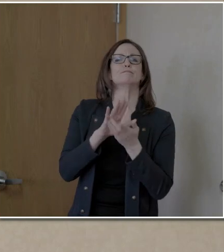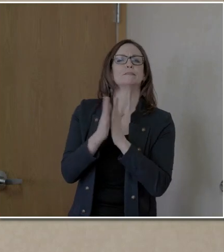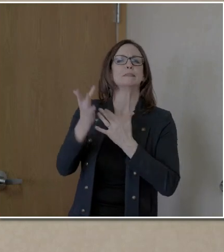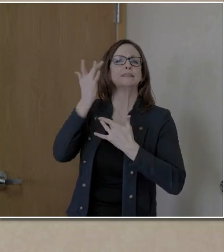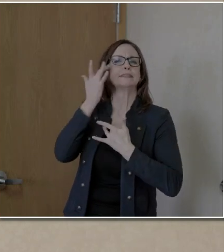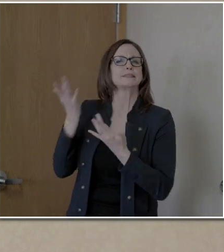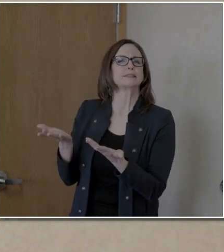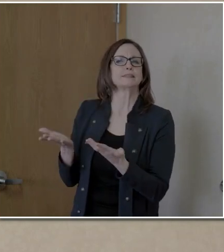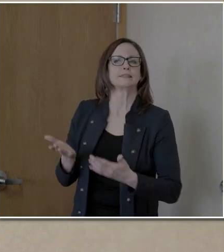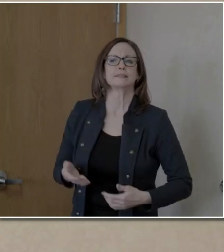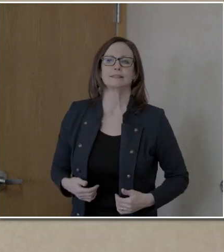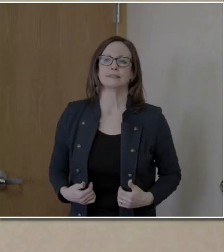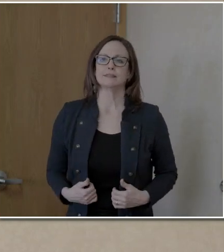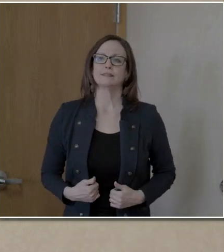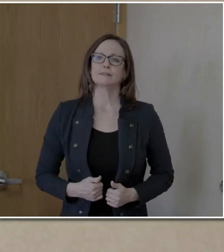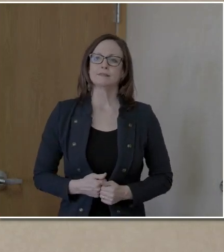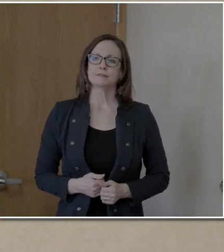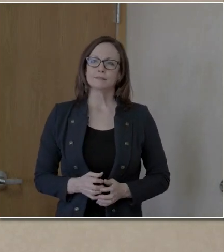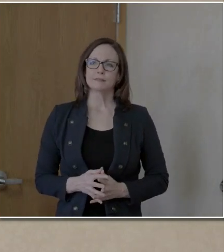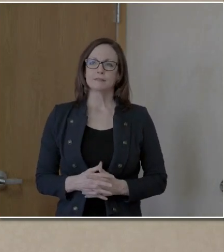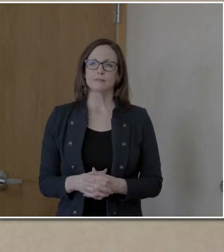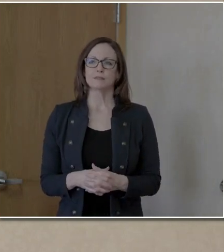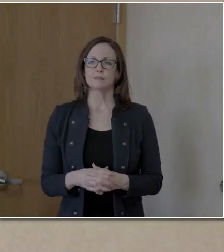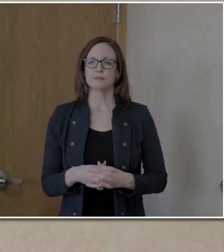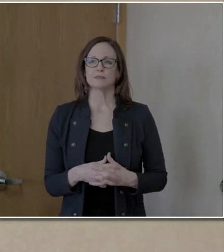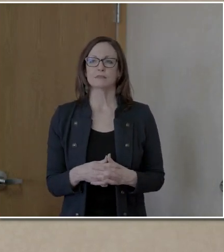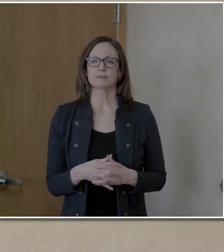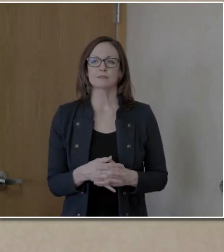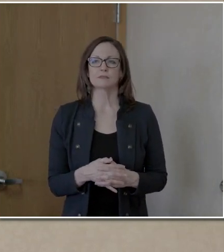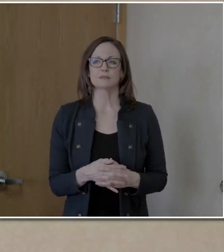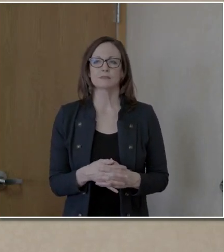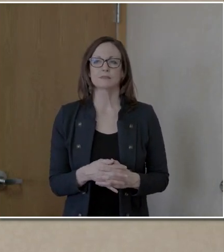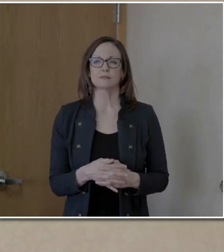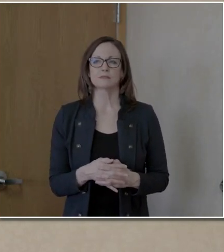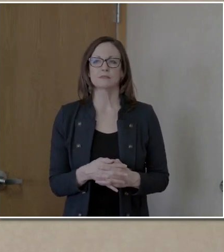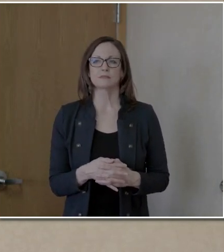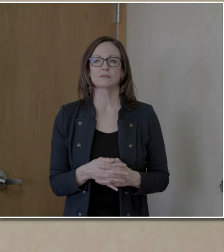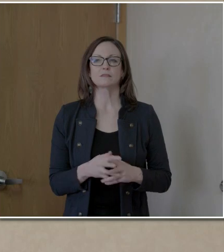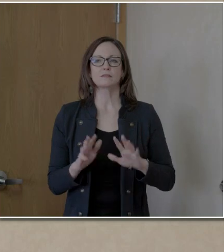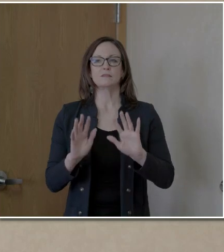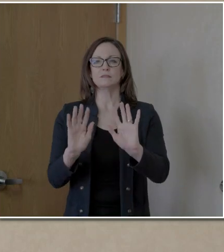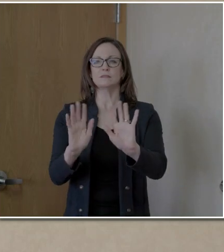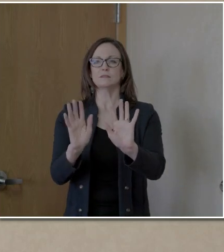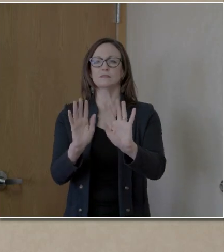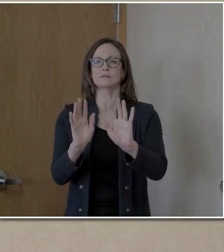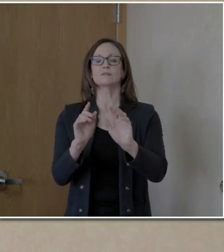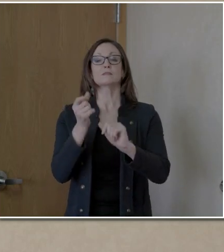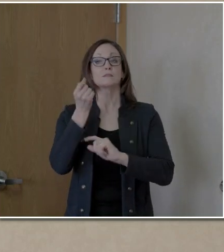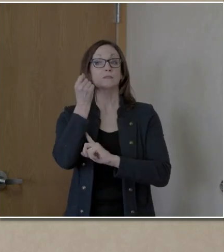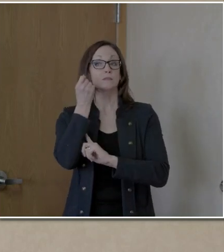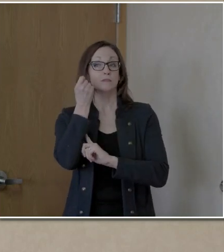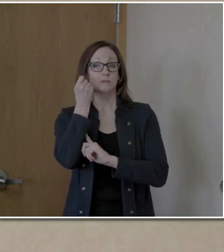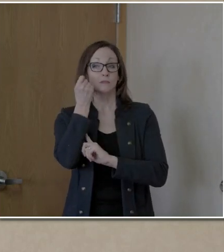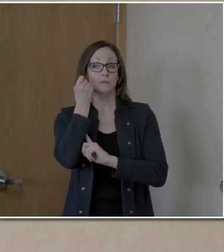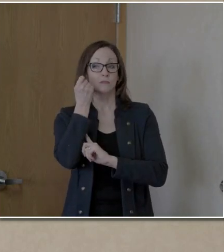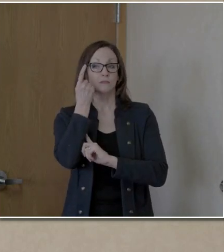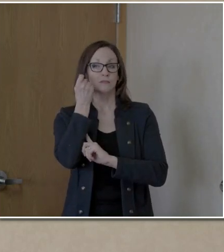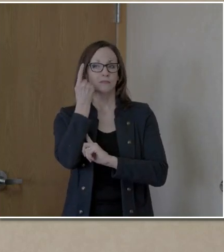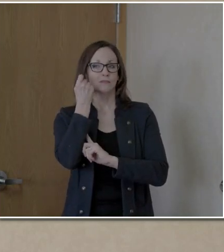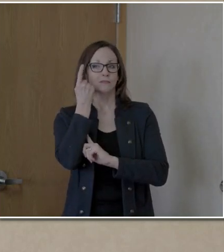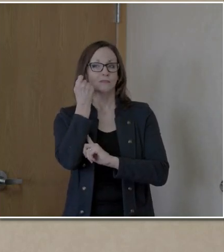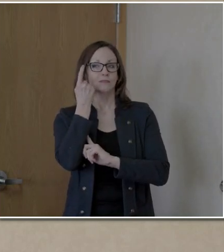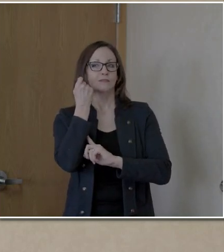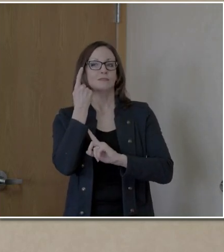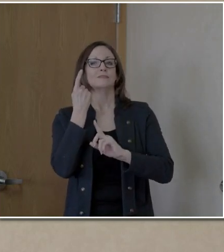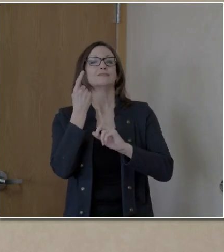I had last evening, so I'd use the data from our department that was issued. In terms